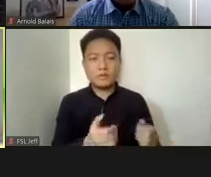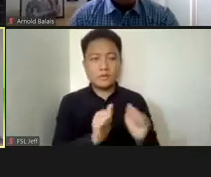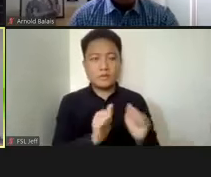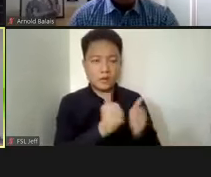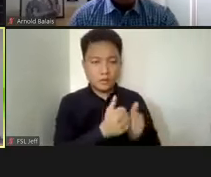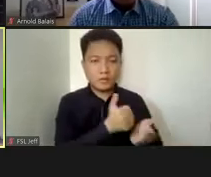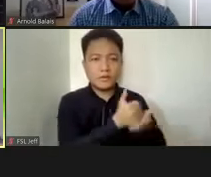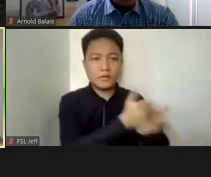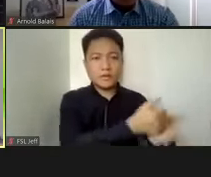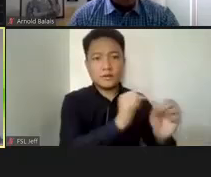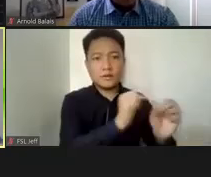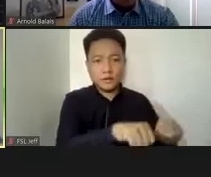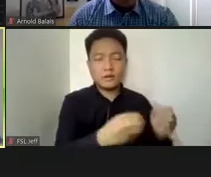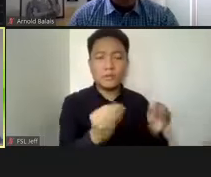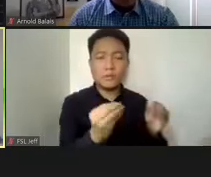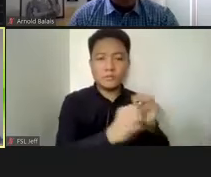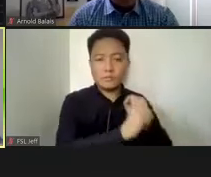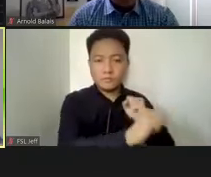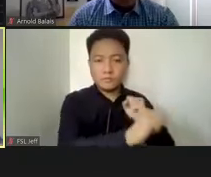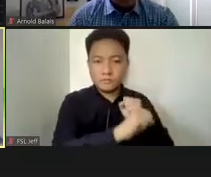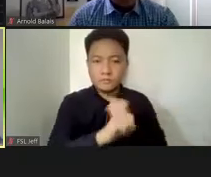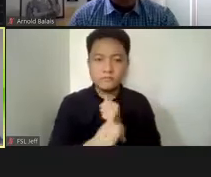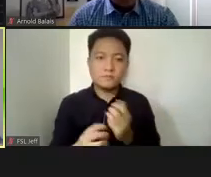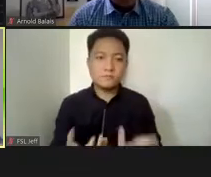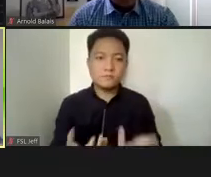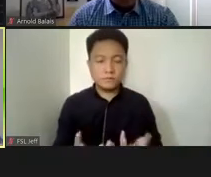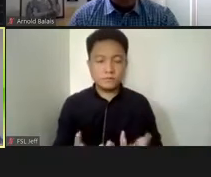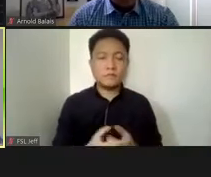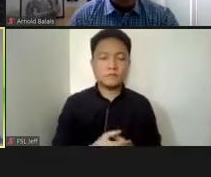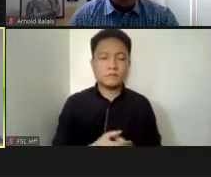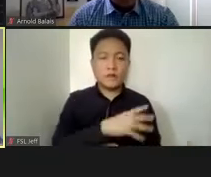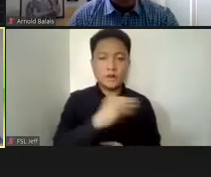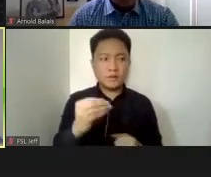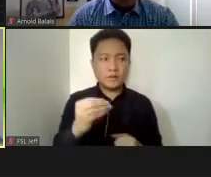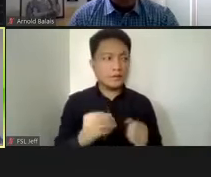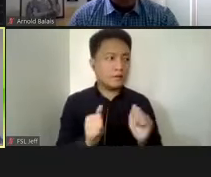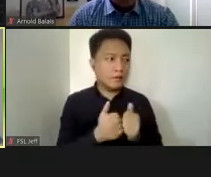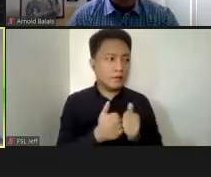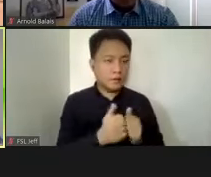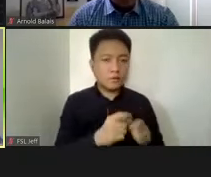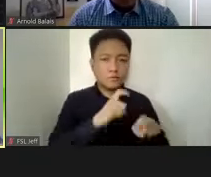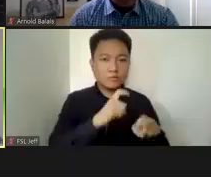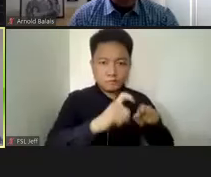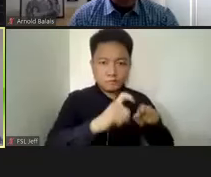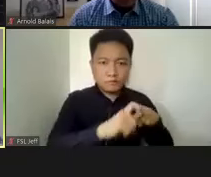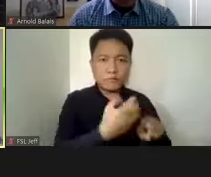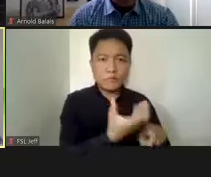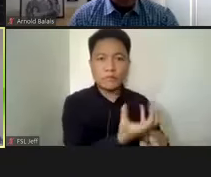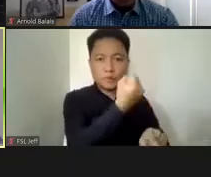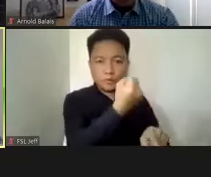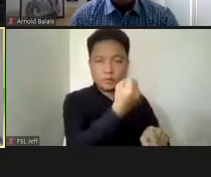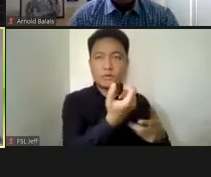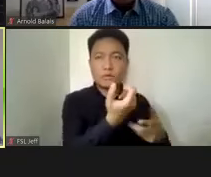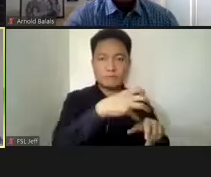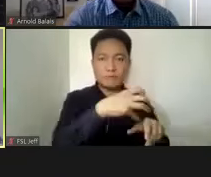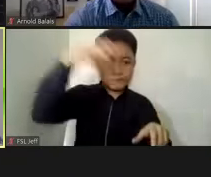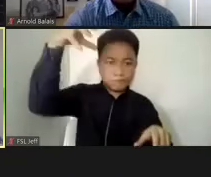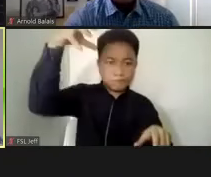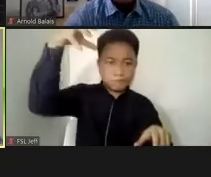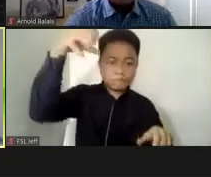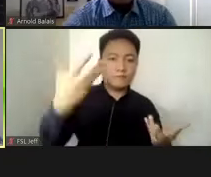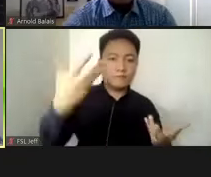their own consumption, at yung sobra ay ibebenta natin sa grid, and that becomes a social enterprise for